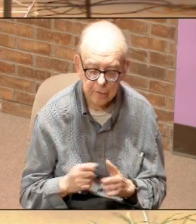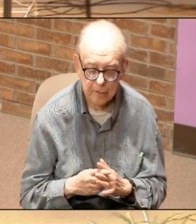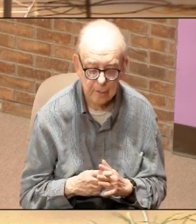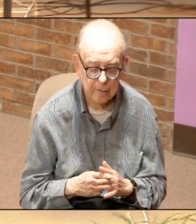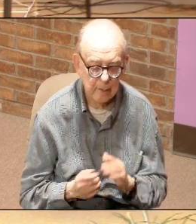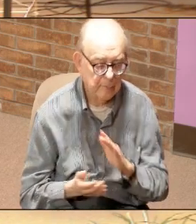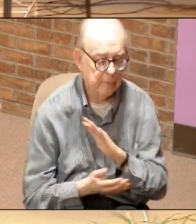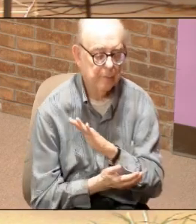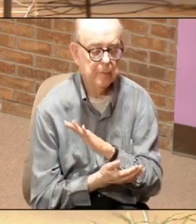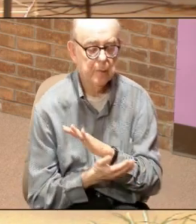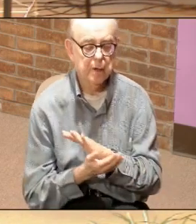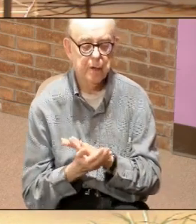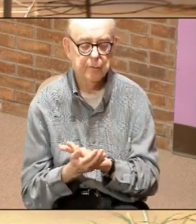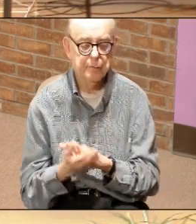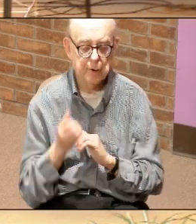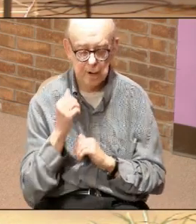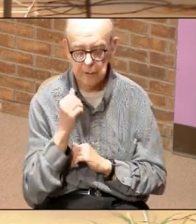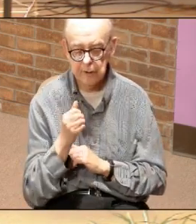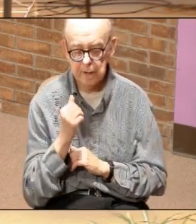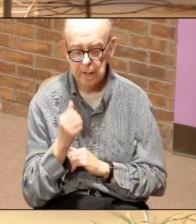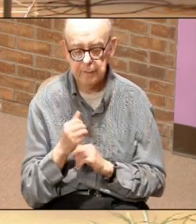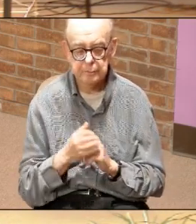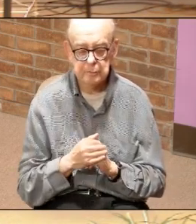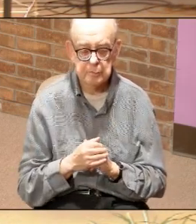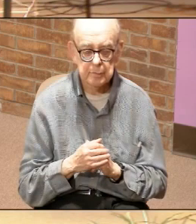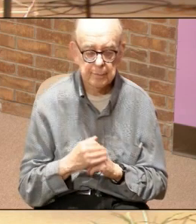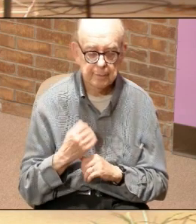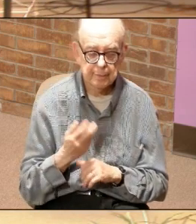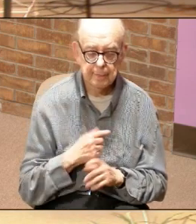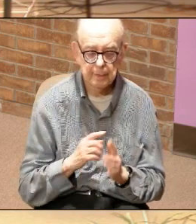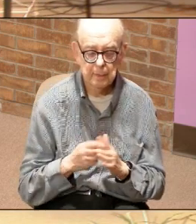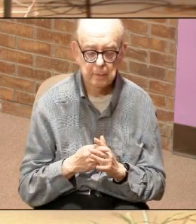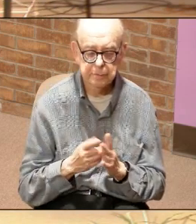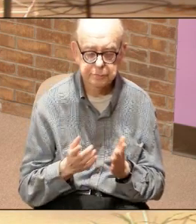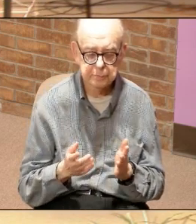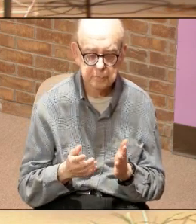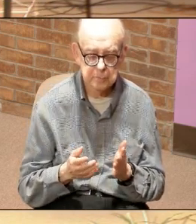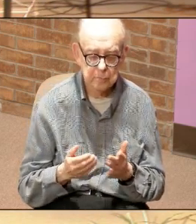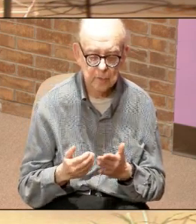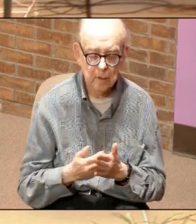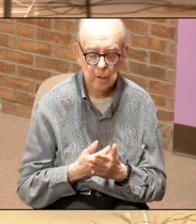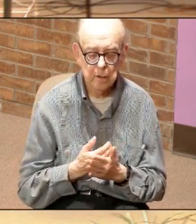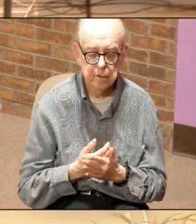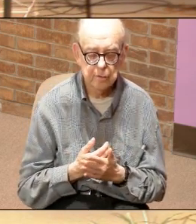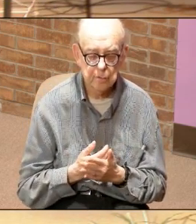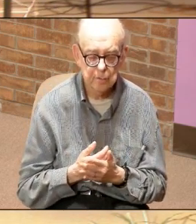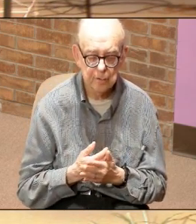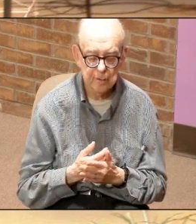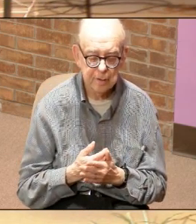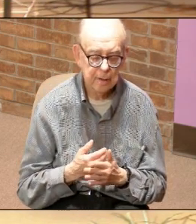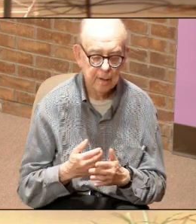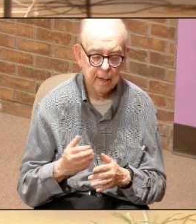Every morning, every day, we begin a new adventure.